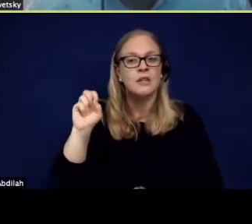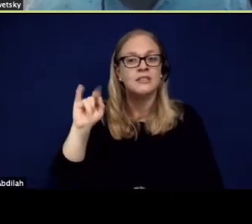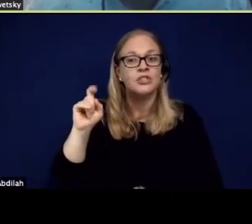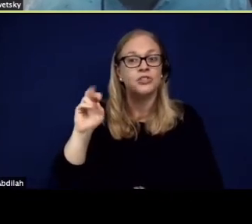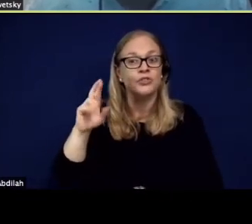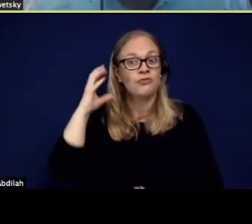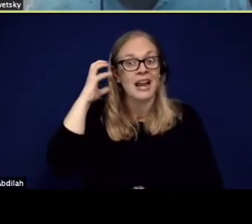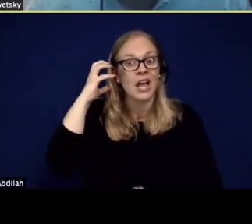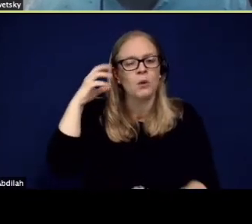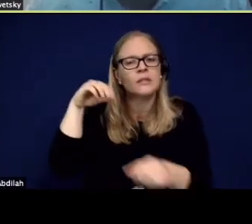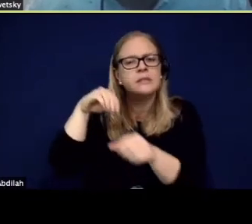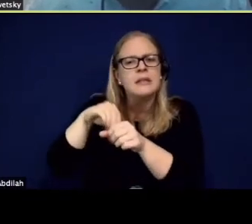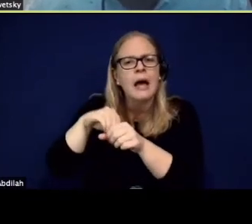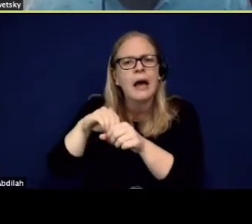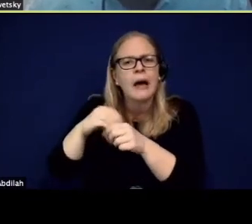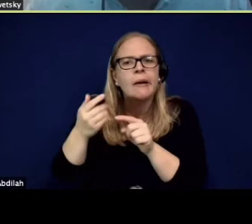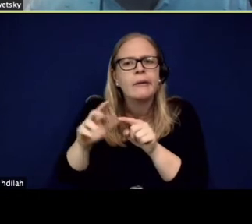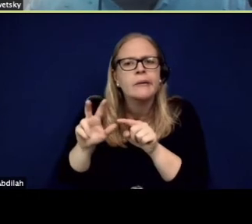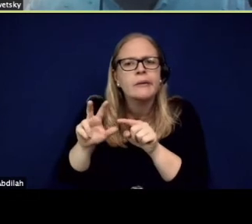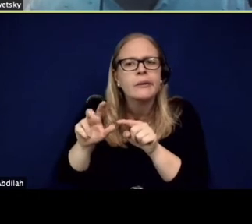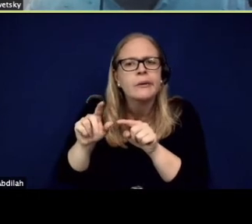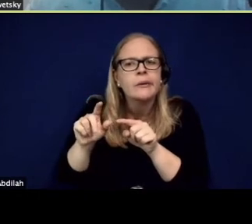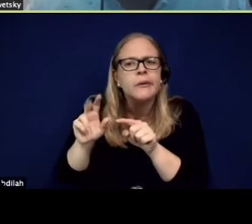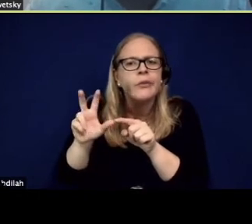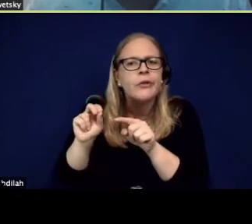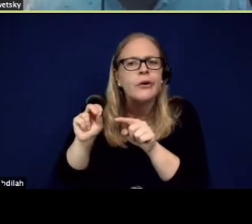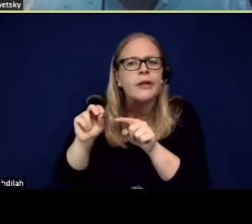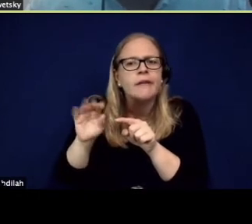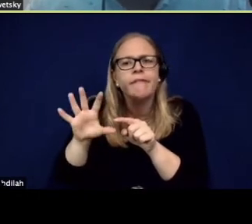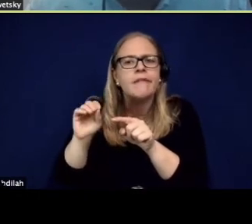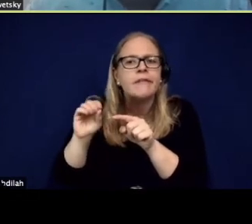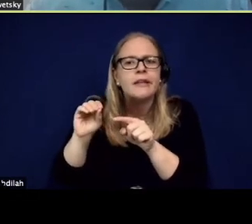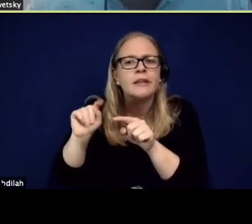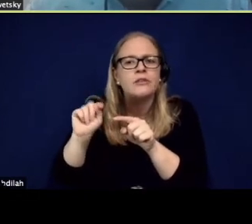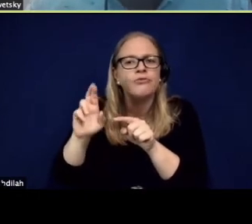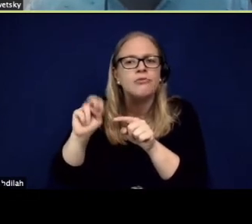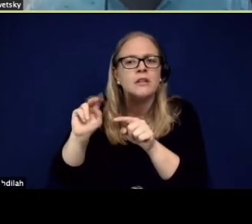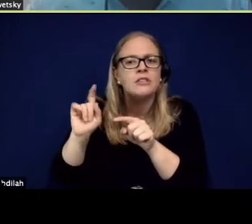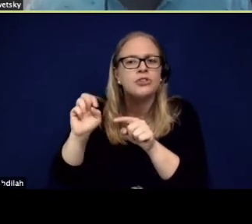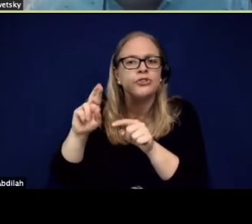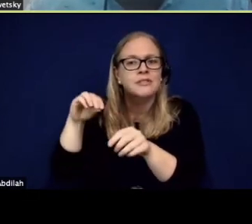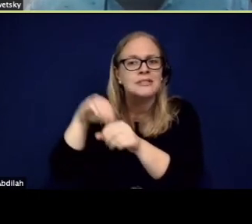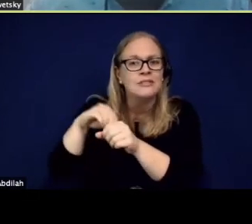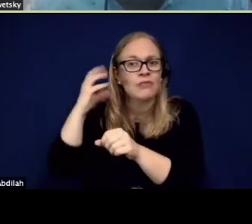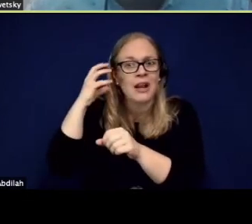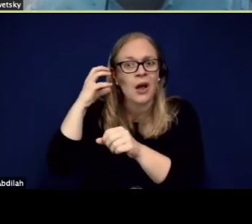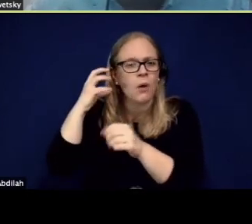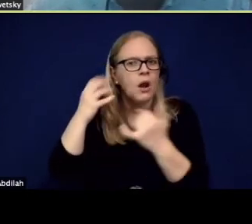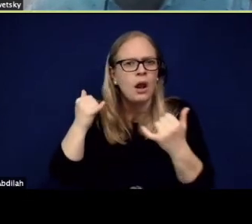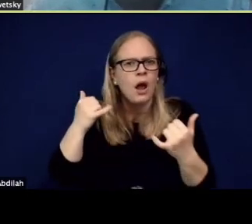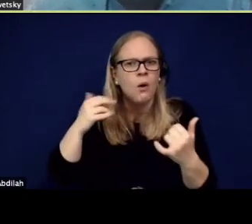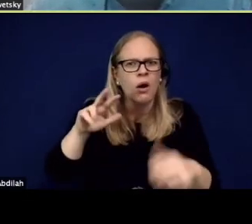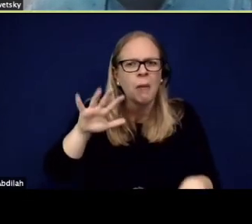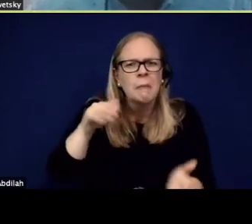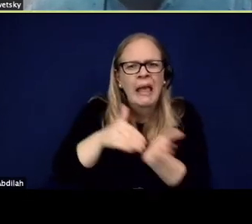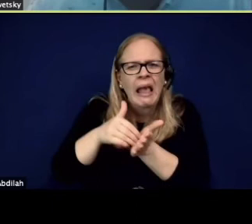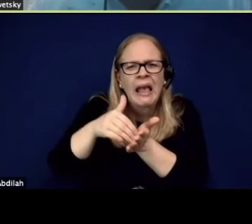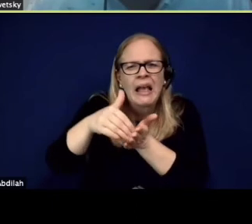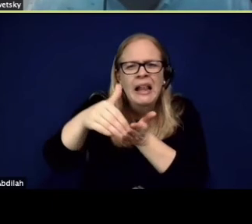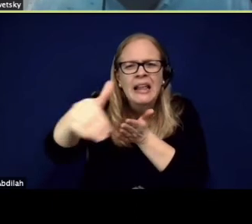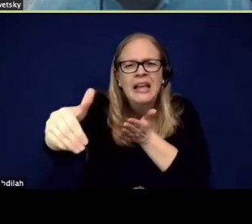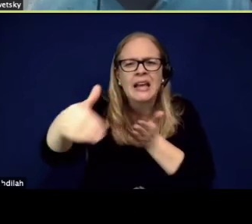15 transistors now compared to 30 million, and you put on a chip. And what it's allowed is they've overcome